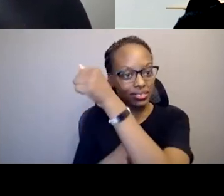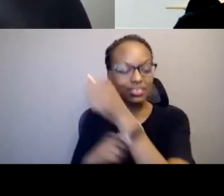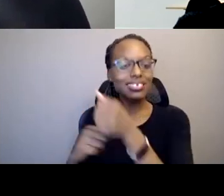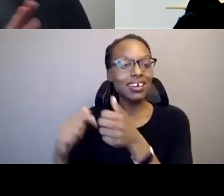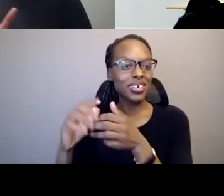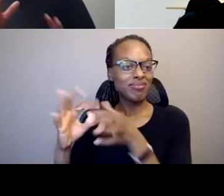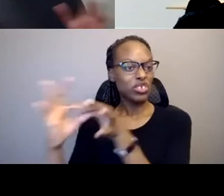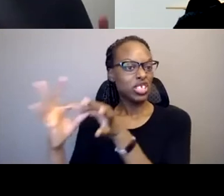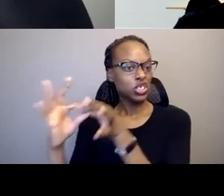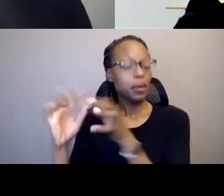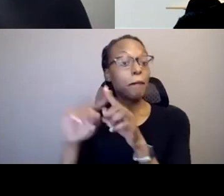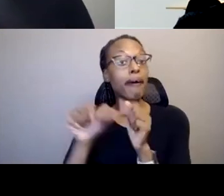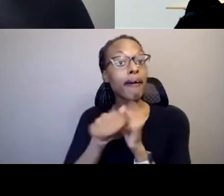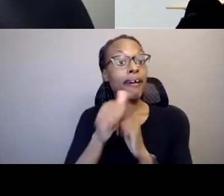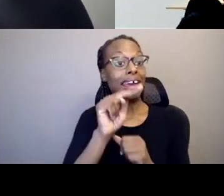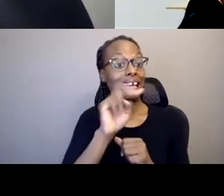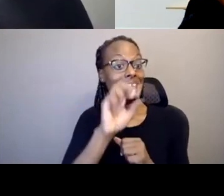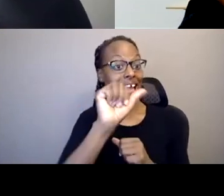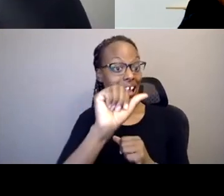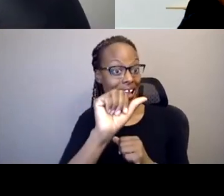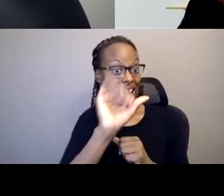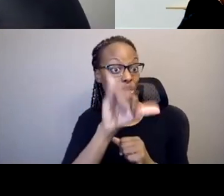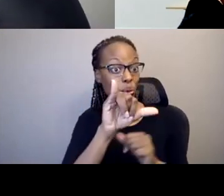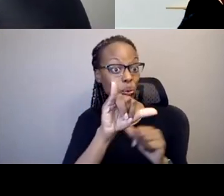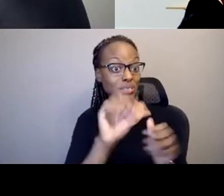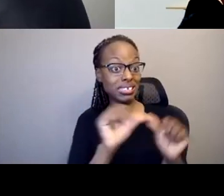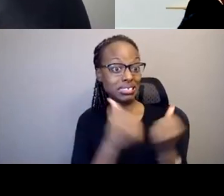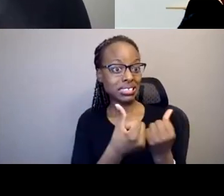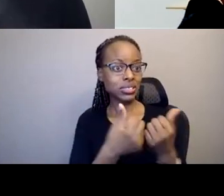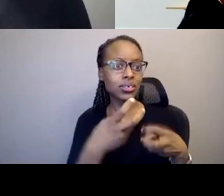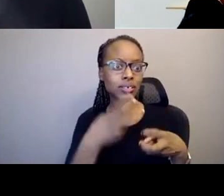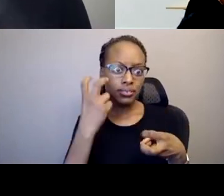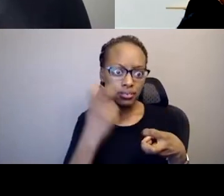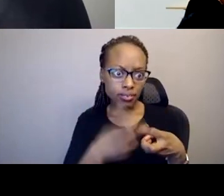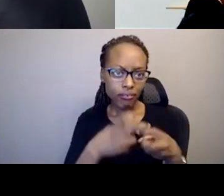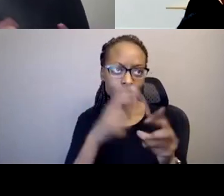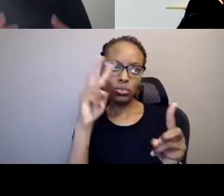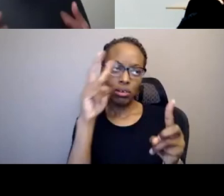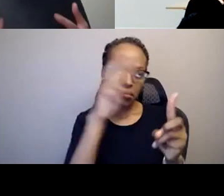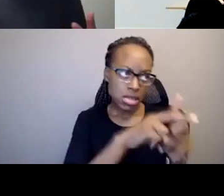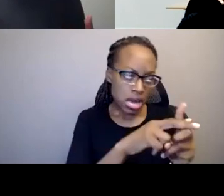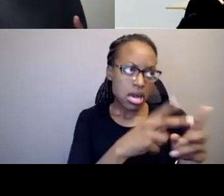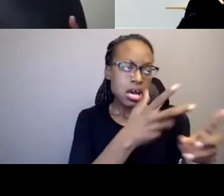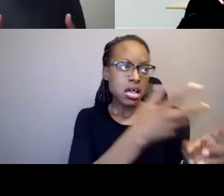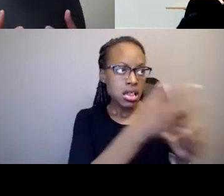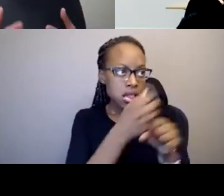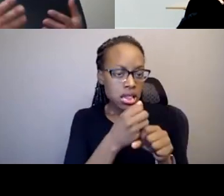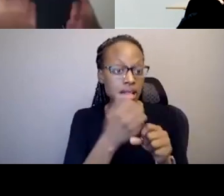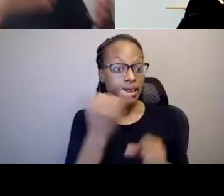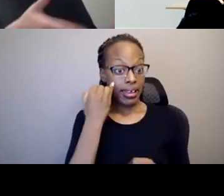agencies, which, you know, again, are generous, but they're very, very difficult grants to apply for. I mean, and if you don't have a, you know, a sort